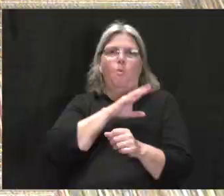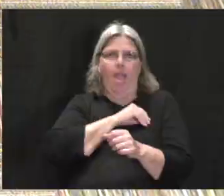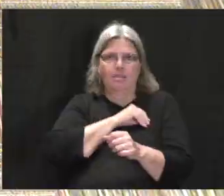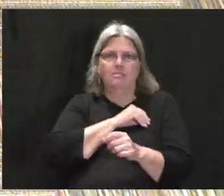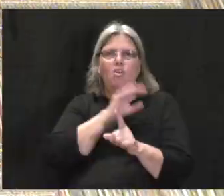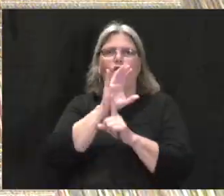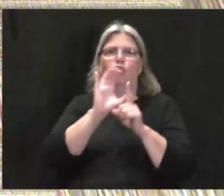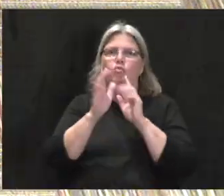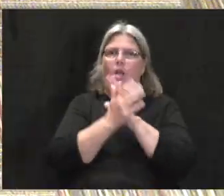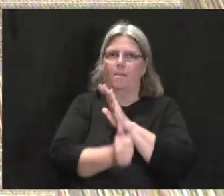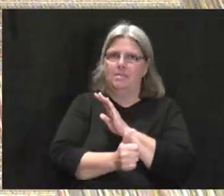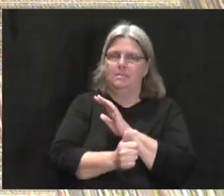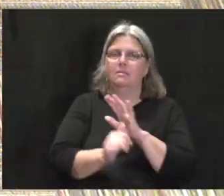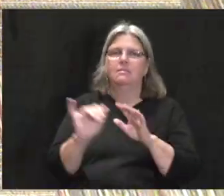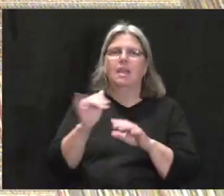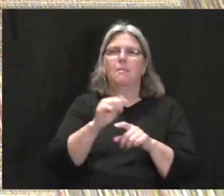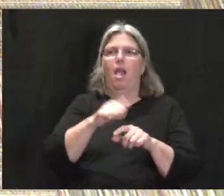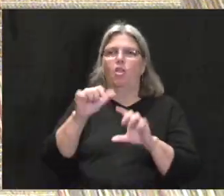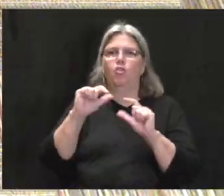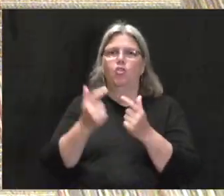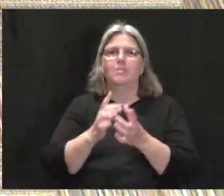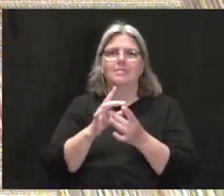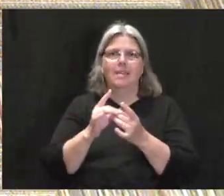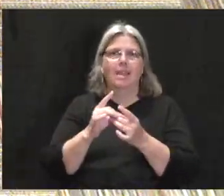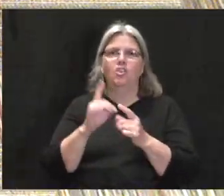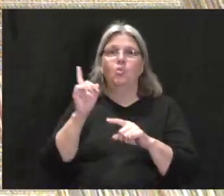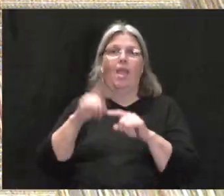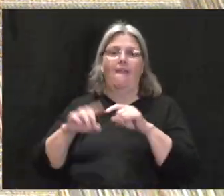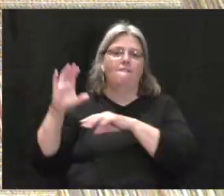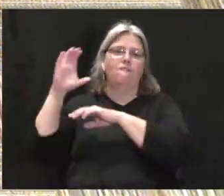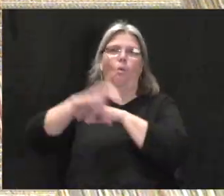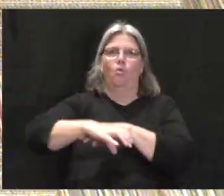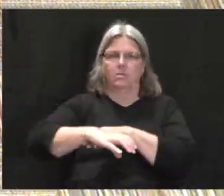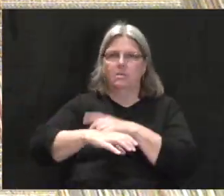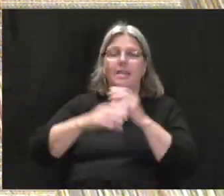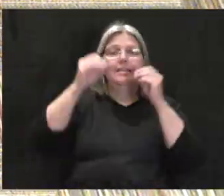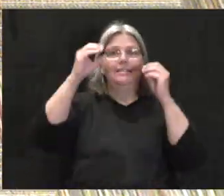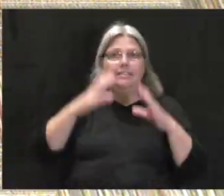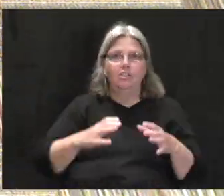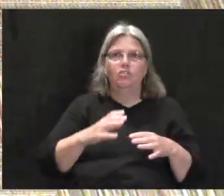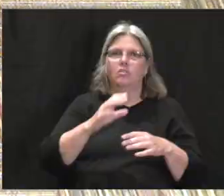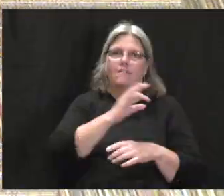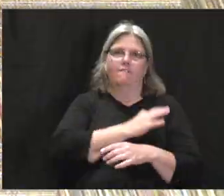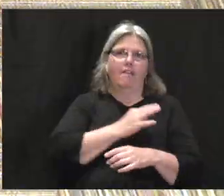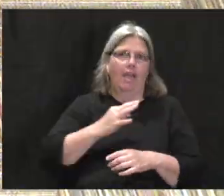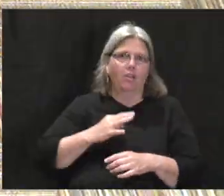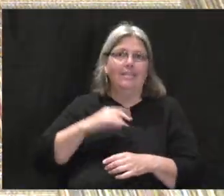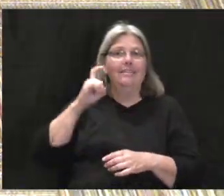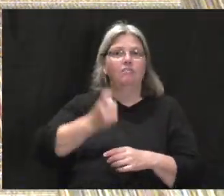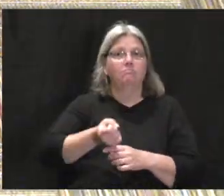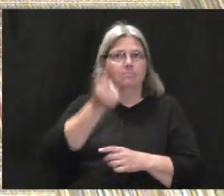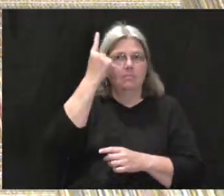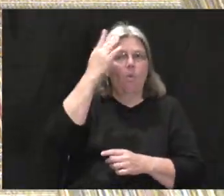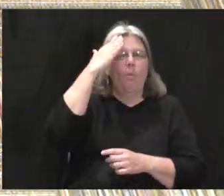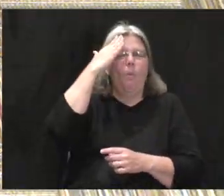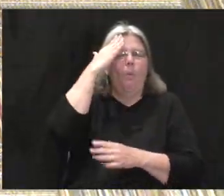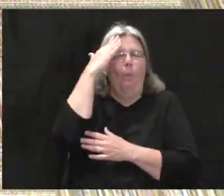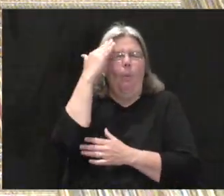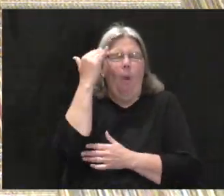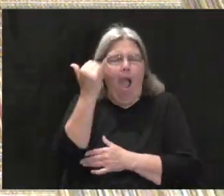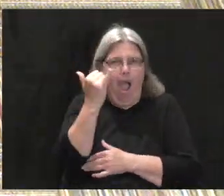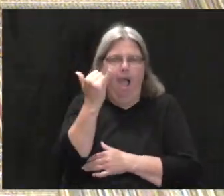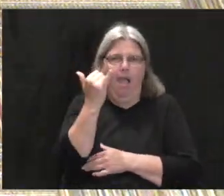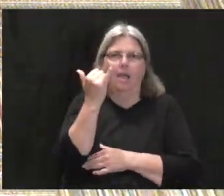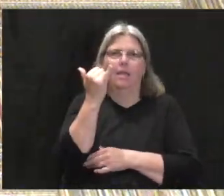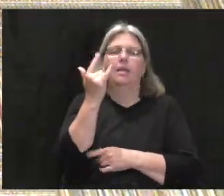cultural competency is going to make their jobs easier and better, because it has